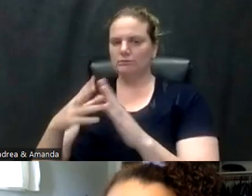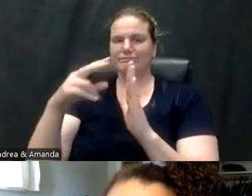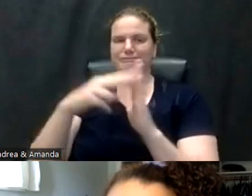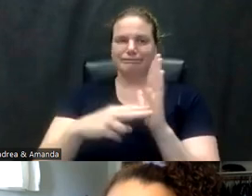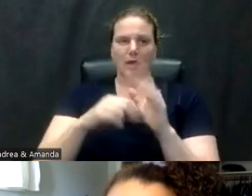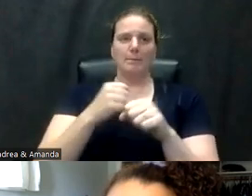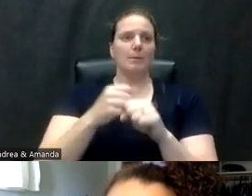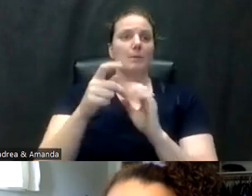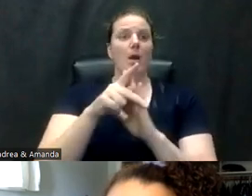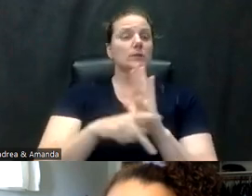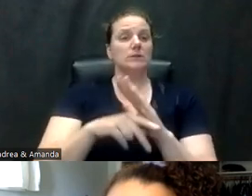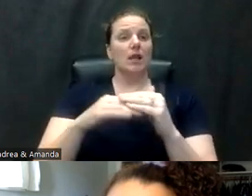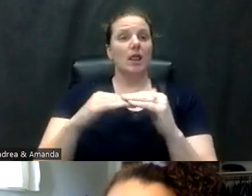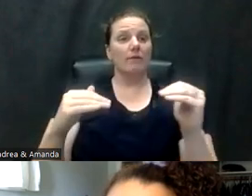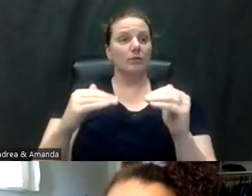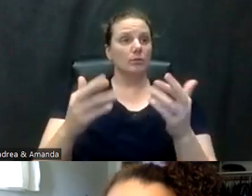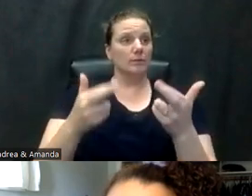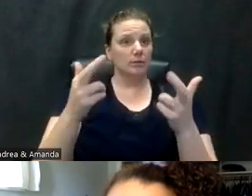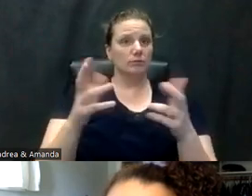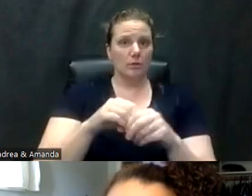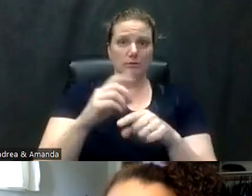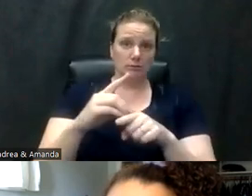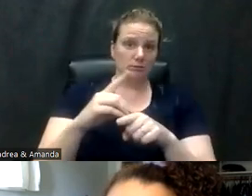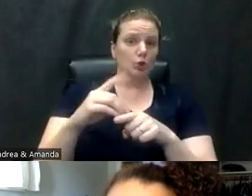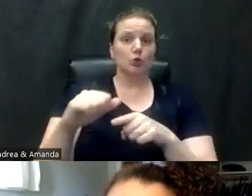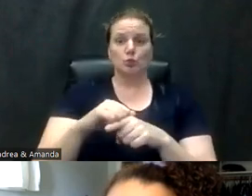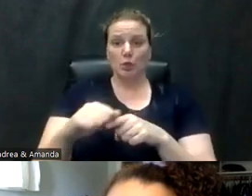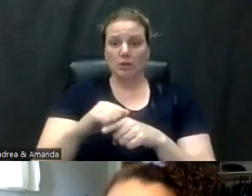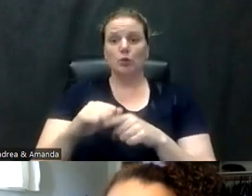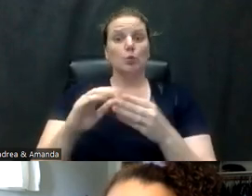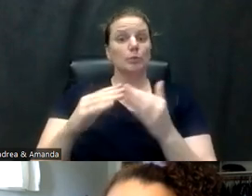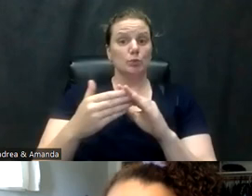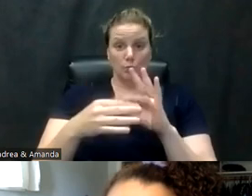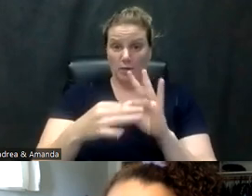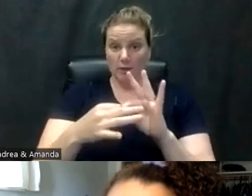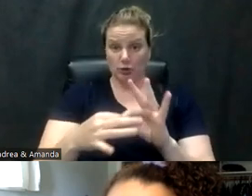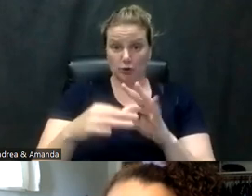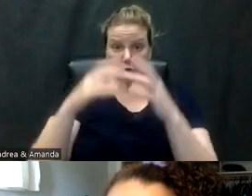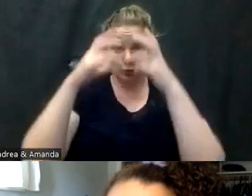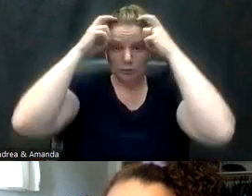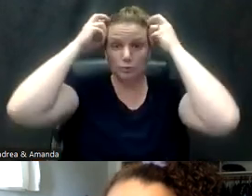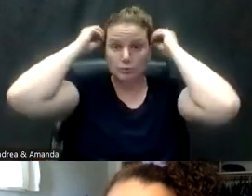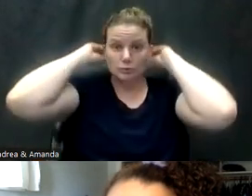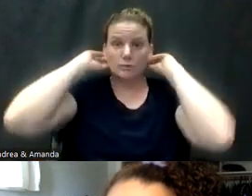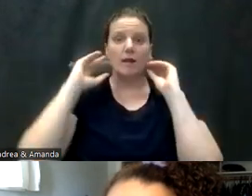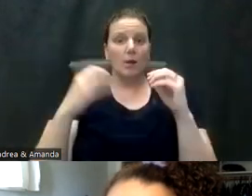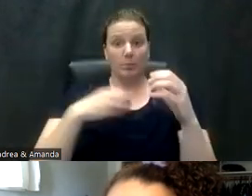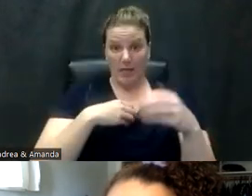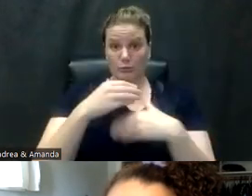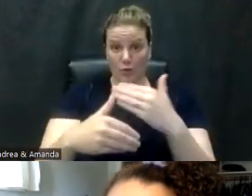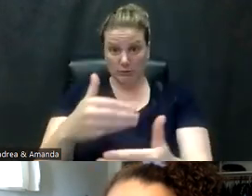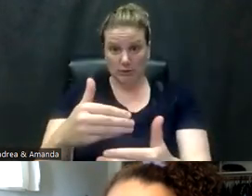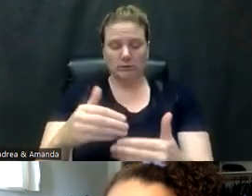make policy level recommendations regarding discipline, training, community relations, and the complaint